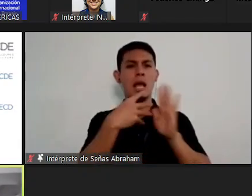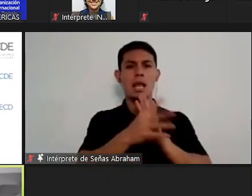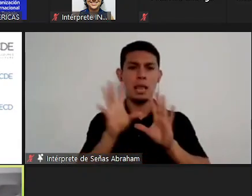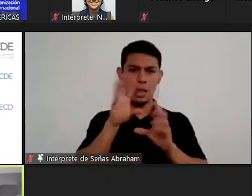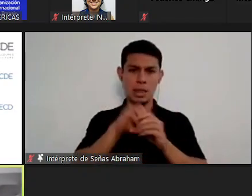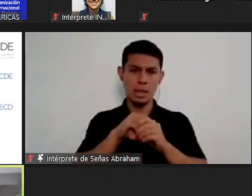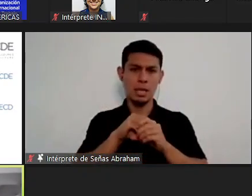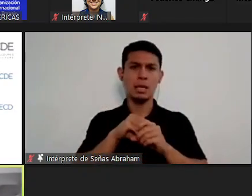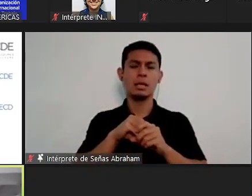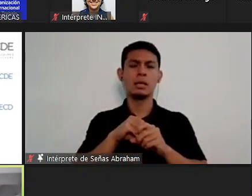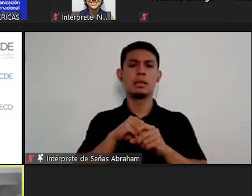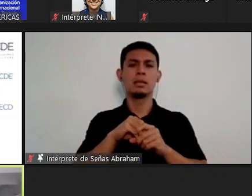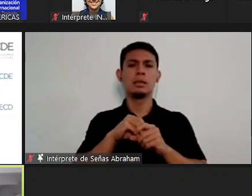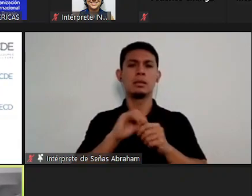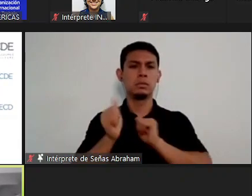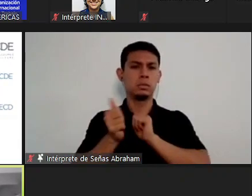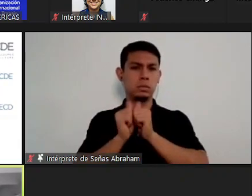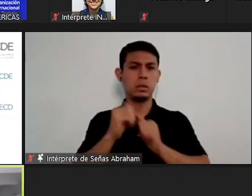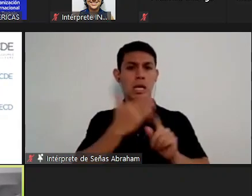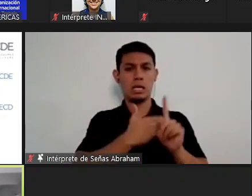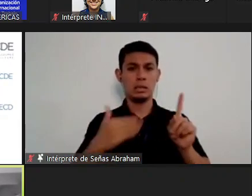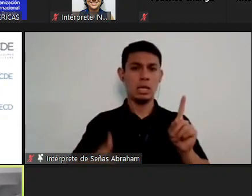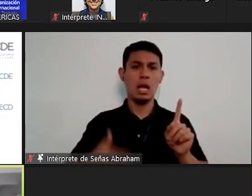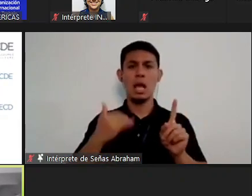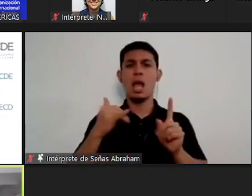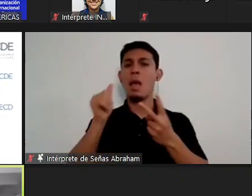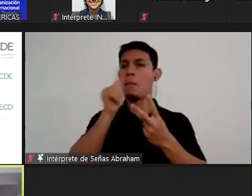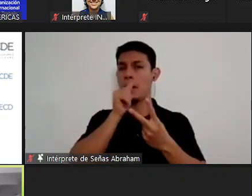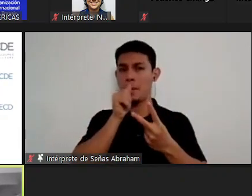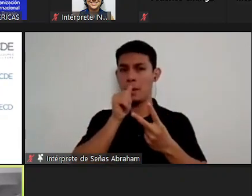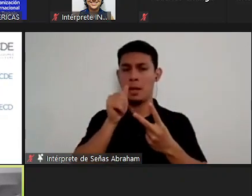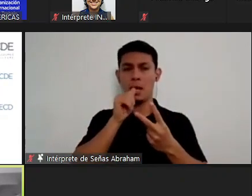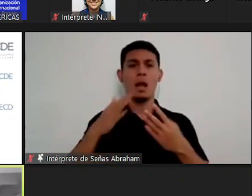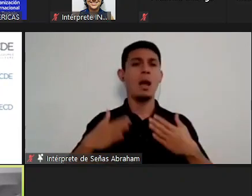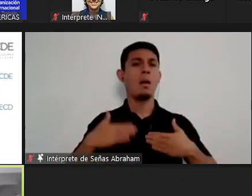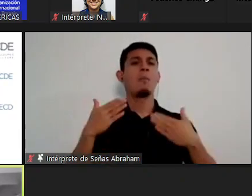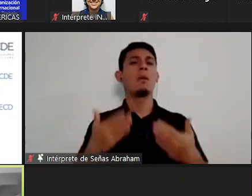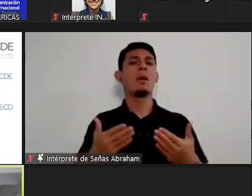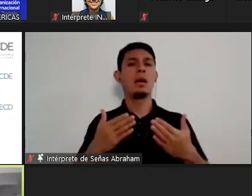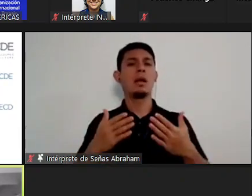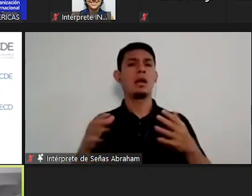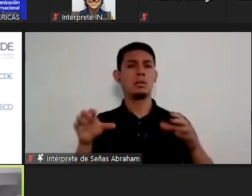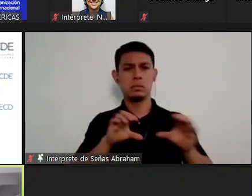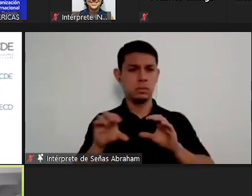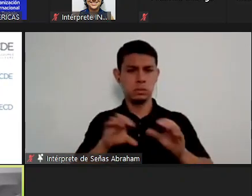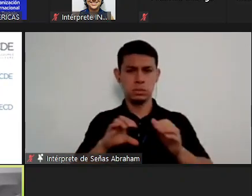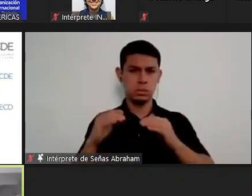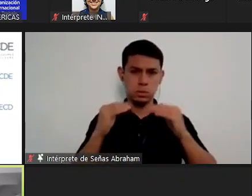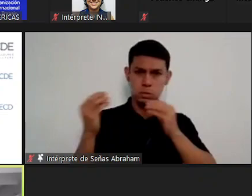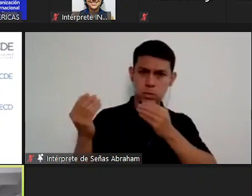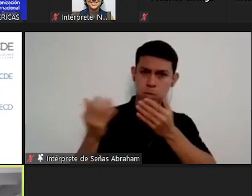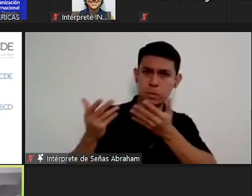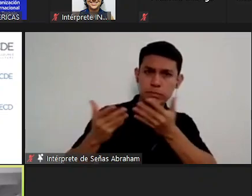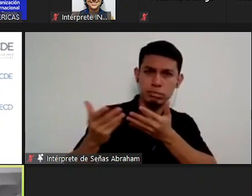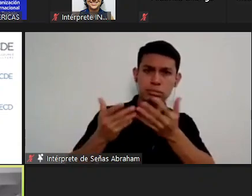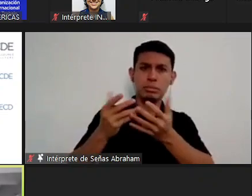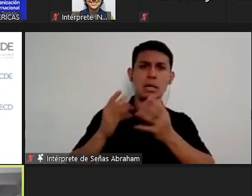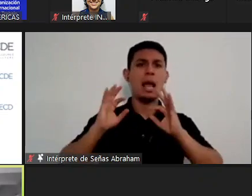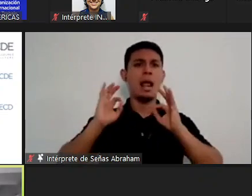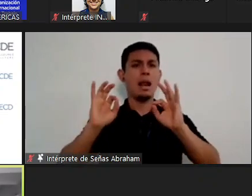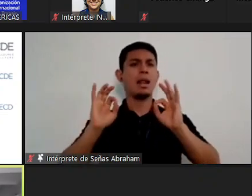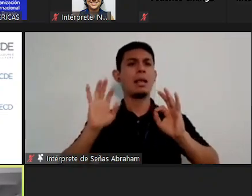to fulfill a pro competitiveness agenda from the government as well as from the private sector to generate a